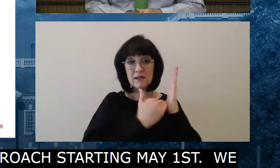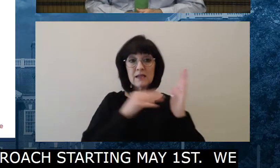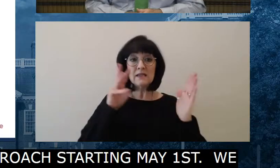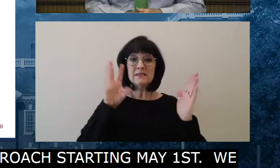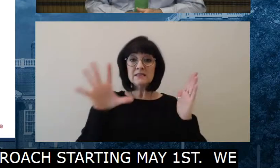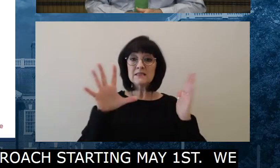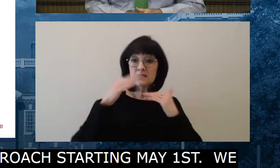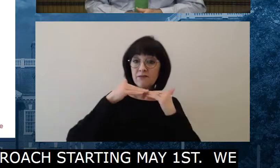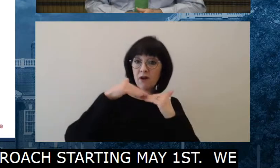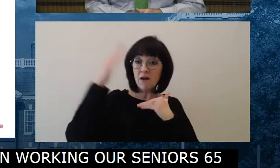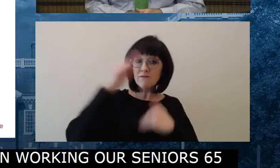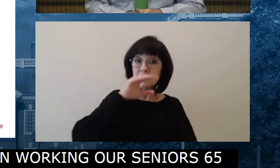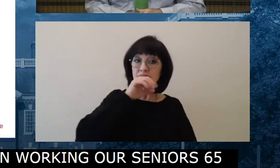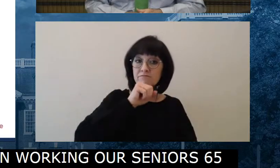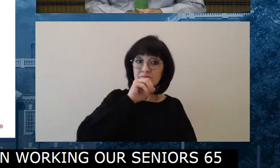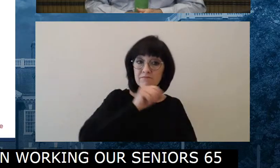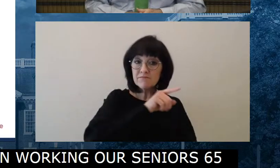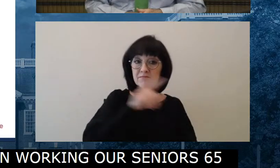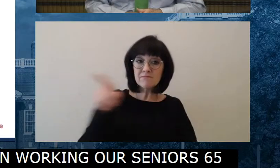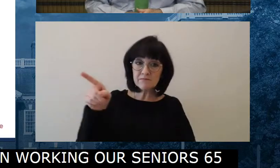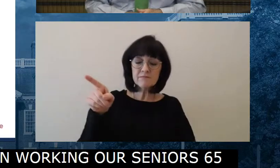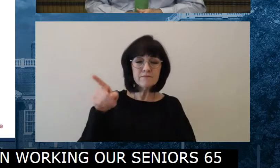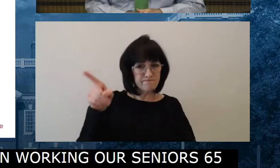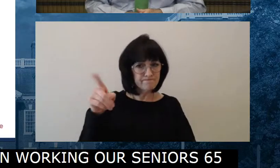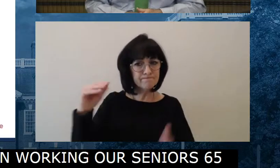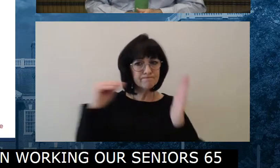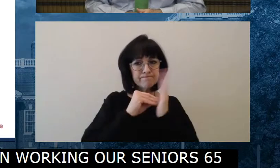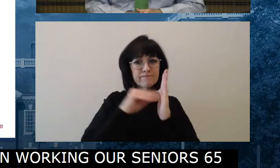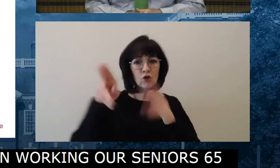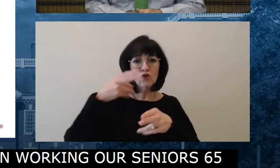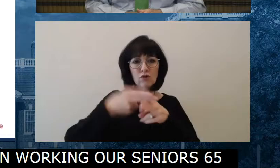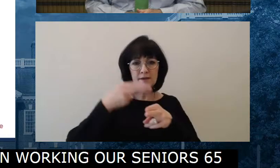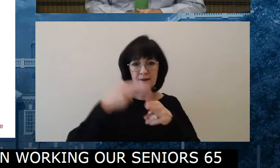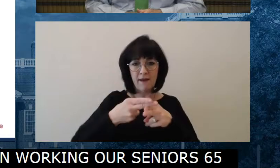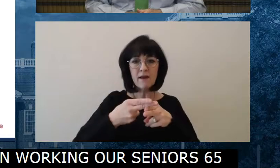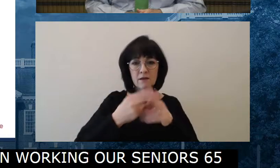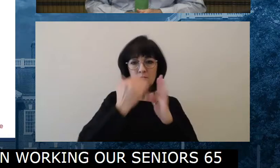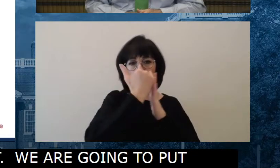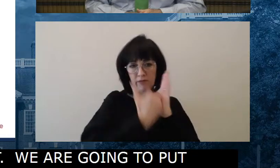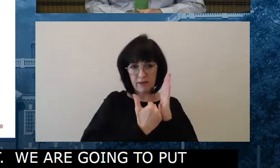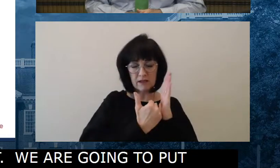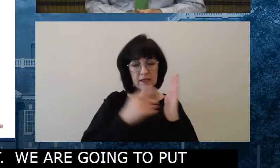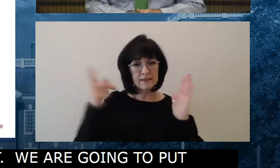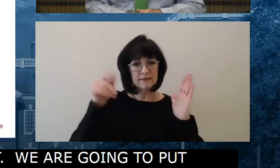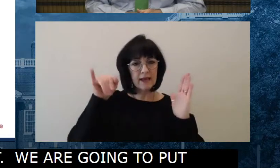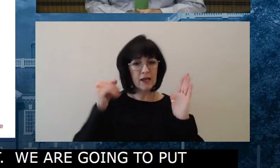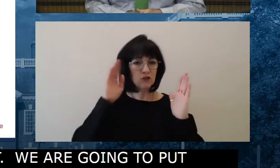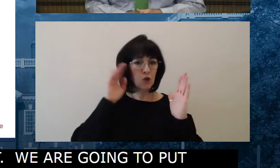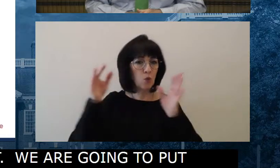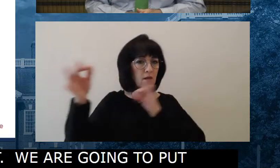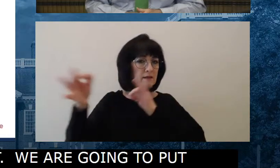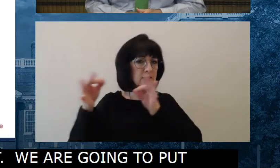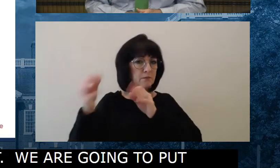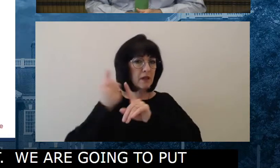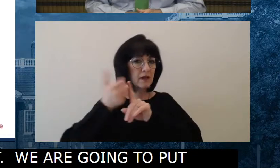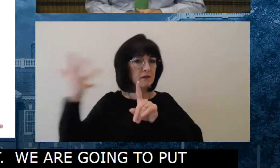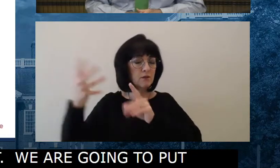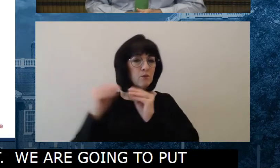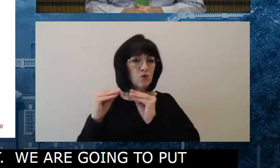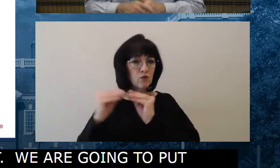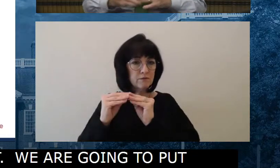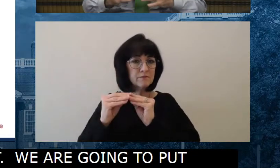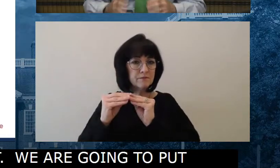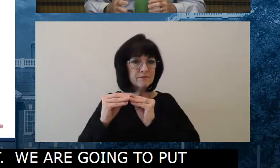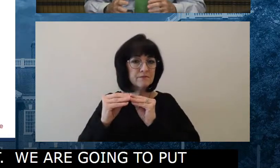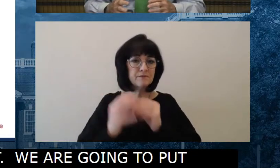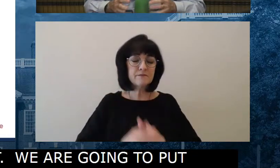out for the events that we are sponsoring. AJ is going to talk a little bit about that. We're really going to focus